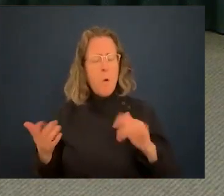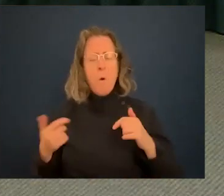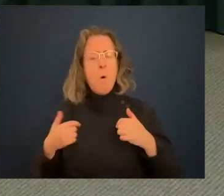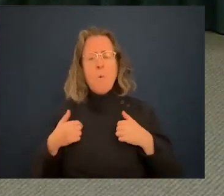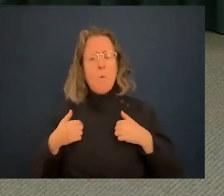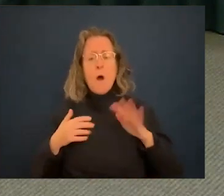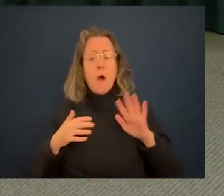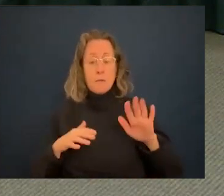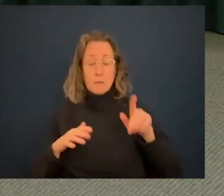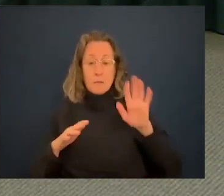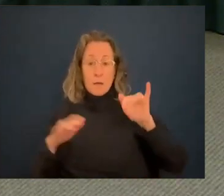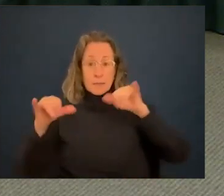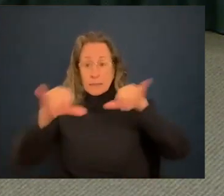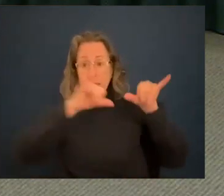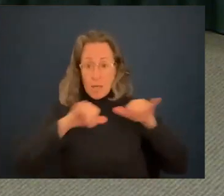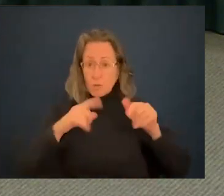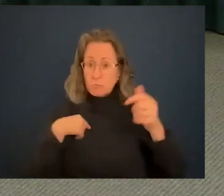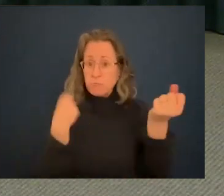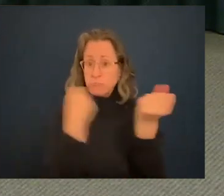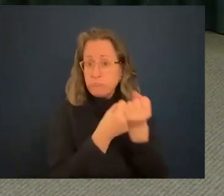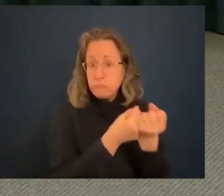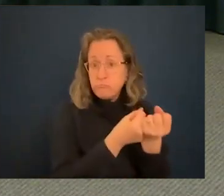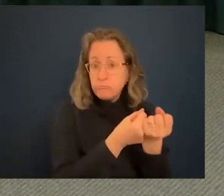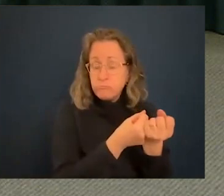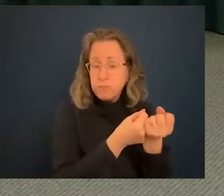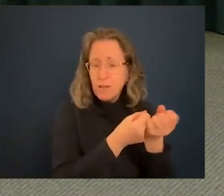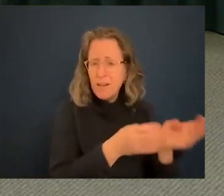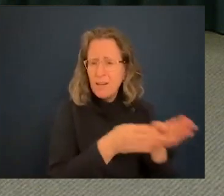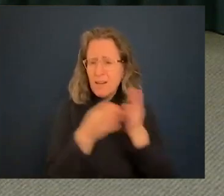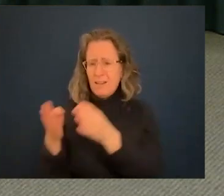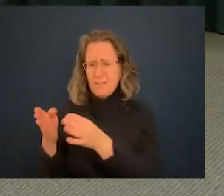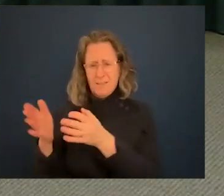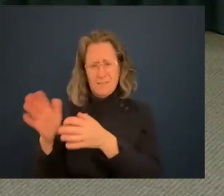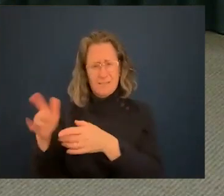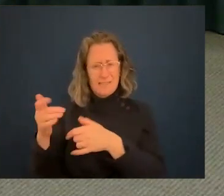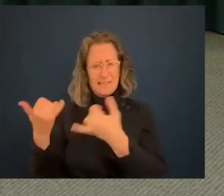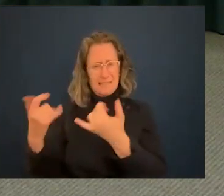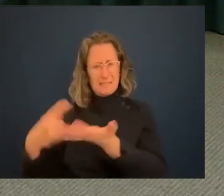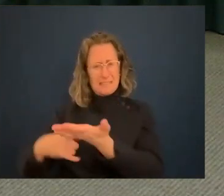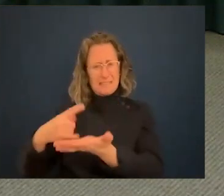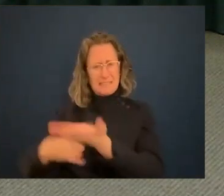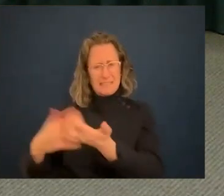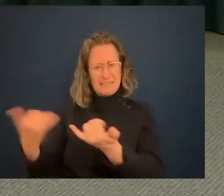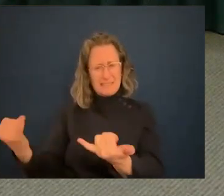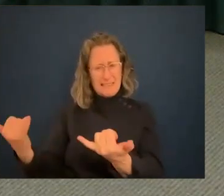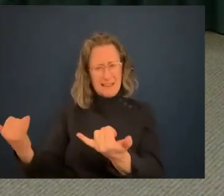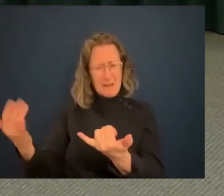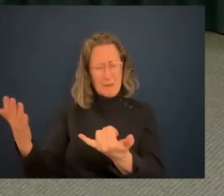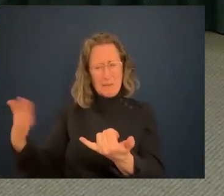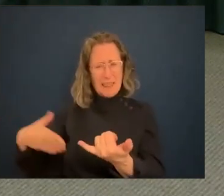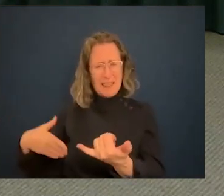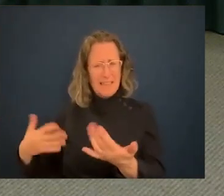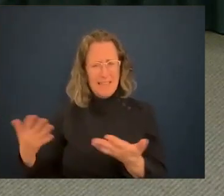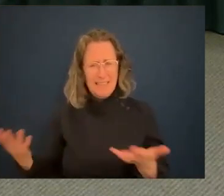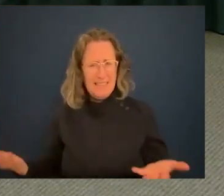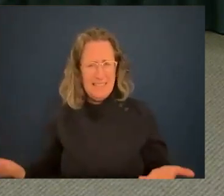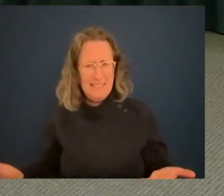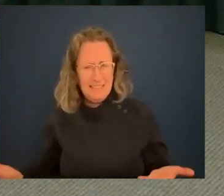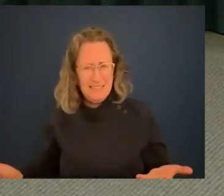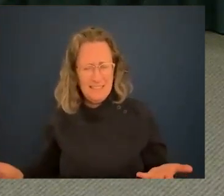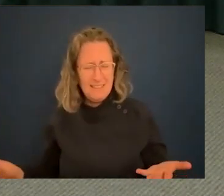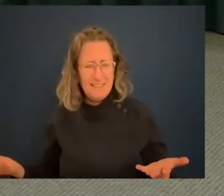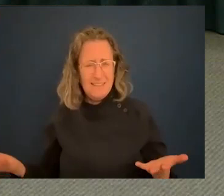with the standard I'm disagreeing with the timing of the conversation to add three people and then